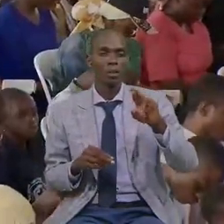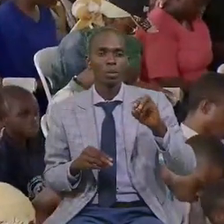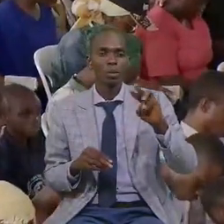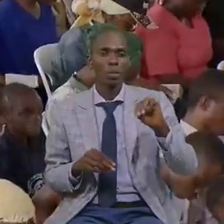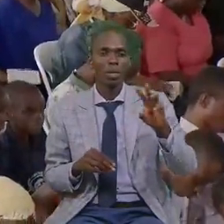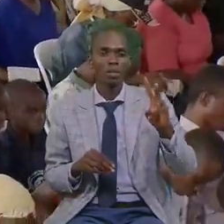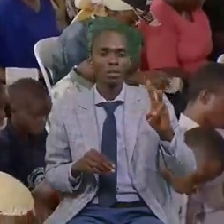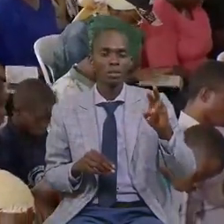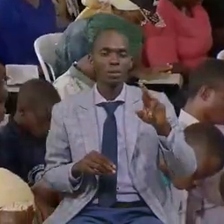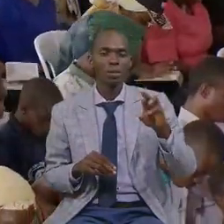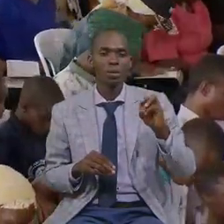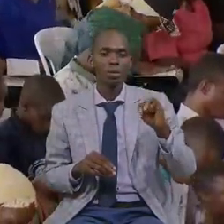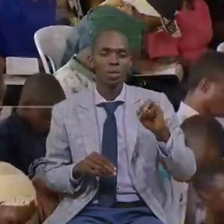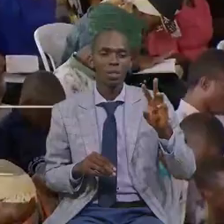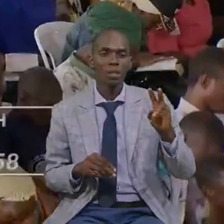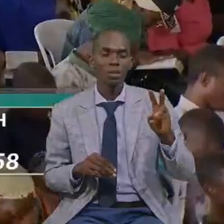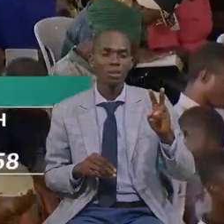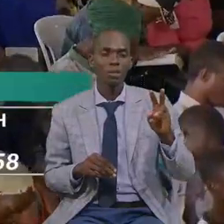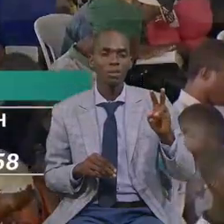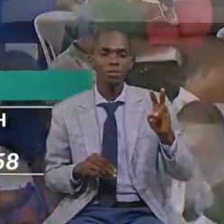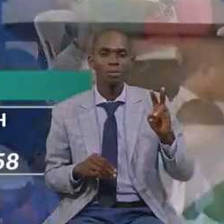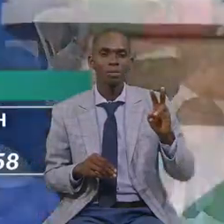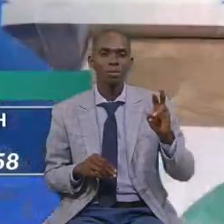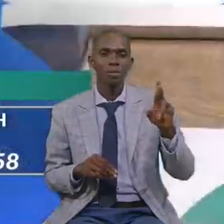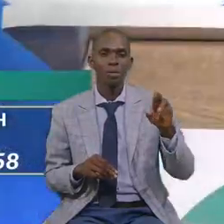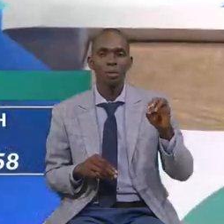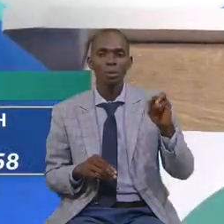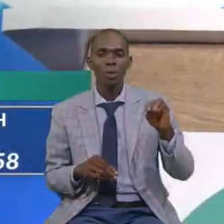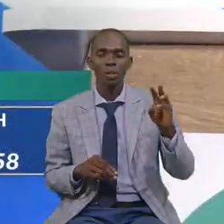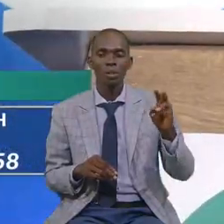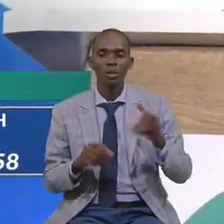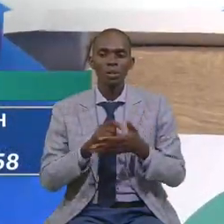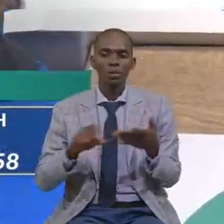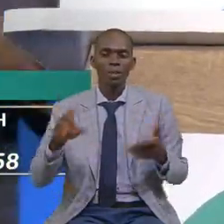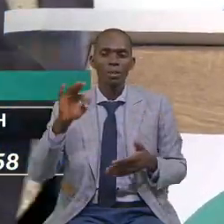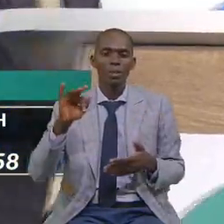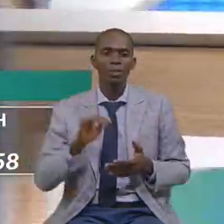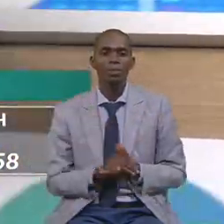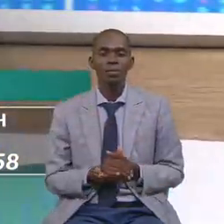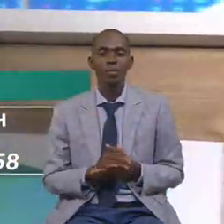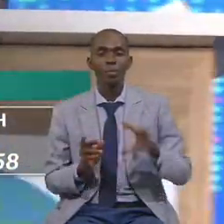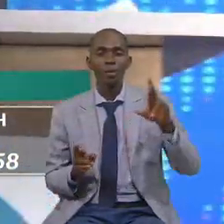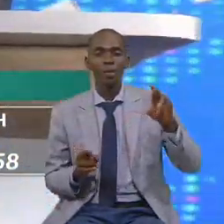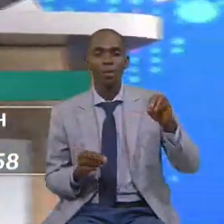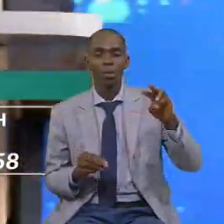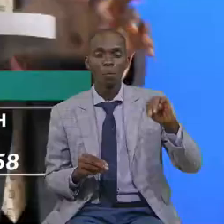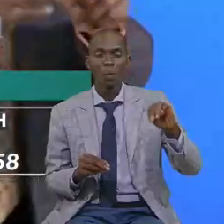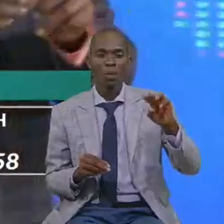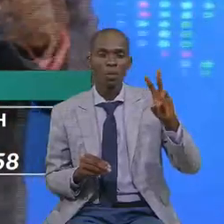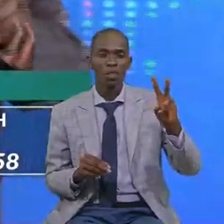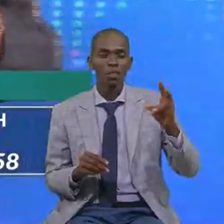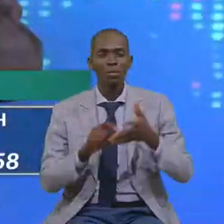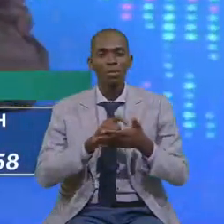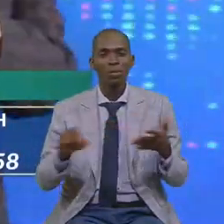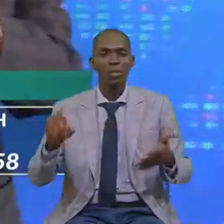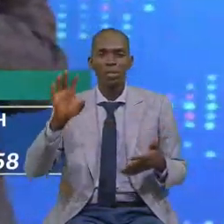16. Romans chapter 16, I'm reading from verse 19. In Romans chapter 16, I'm